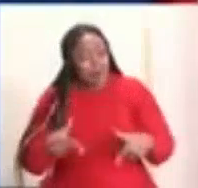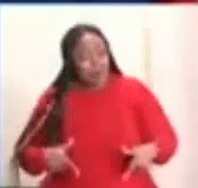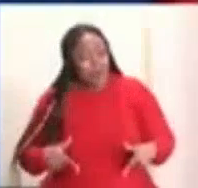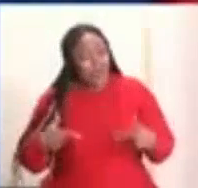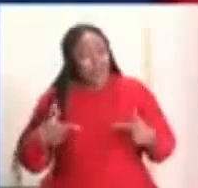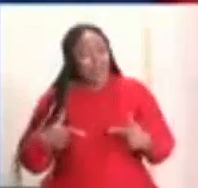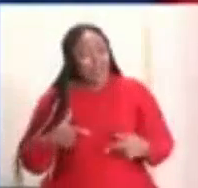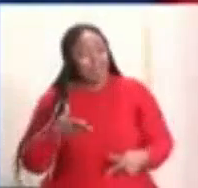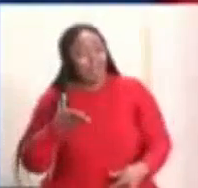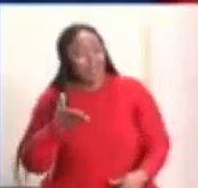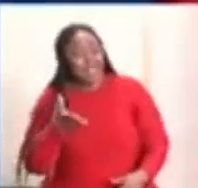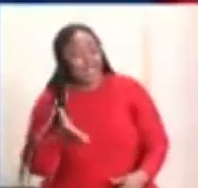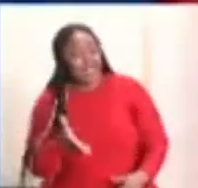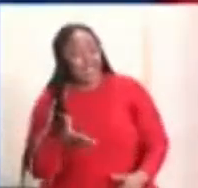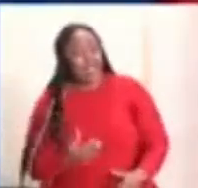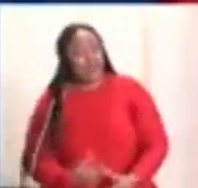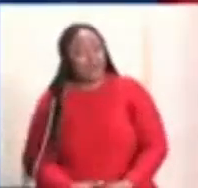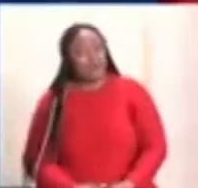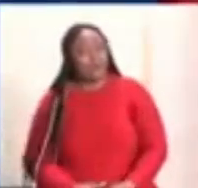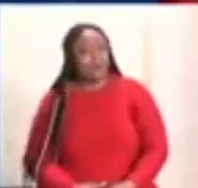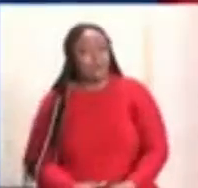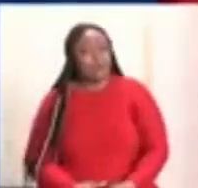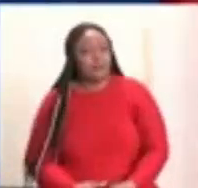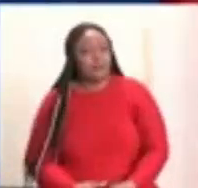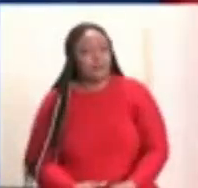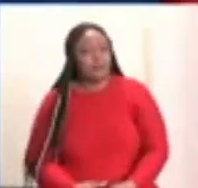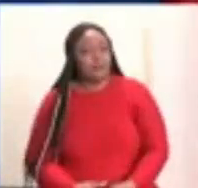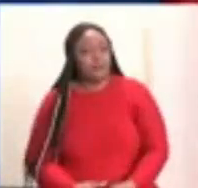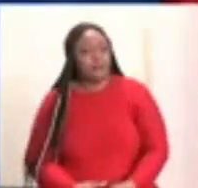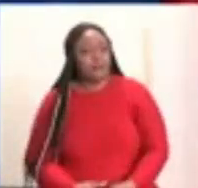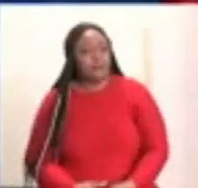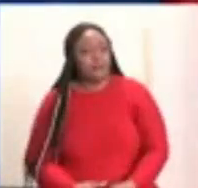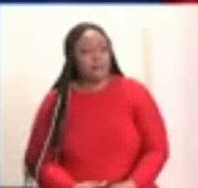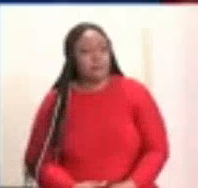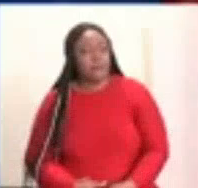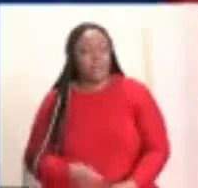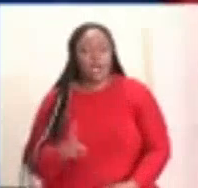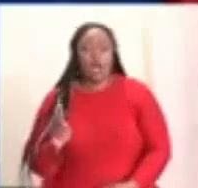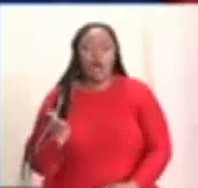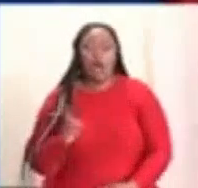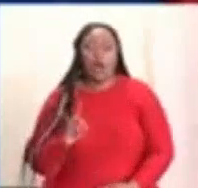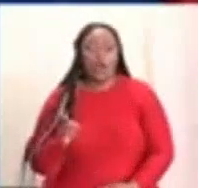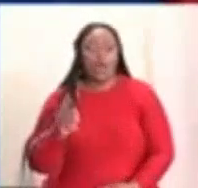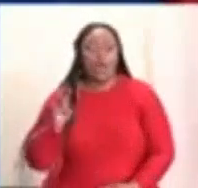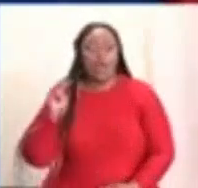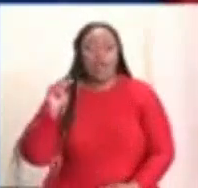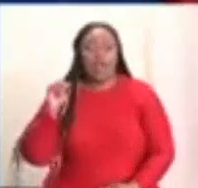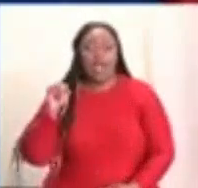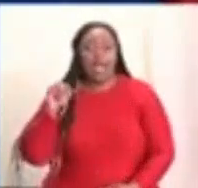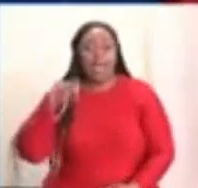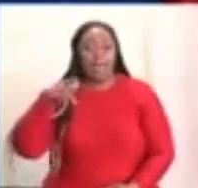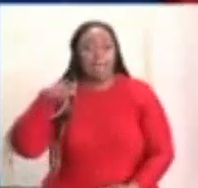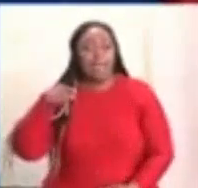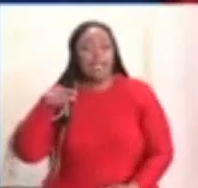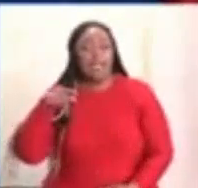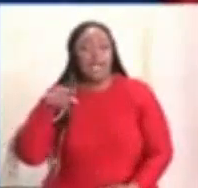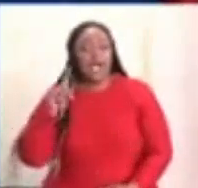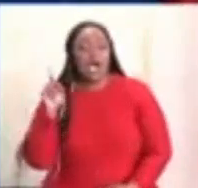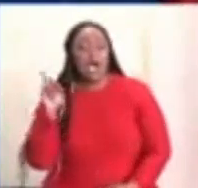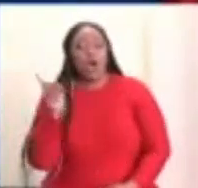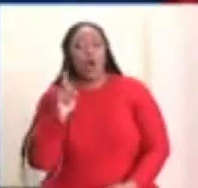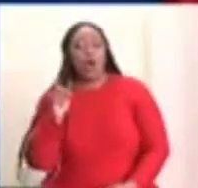nobody is reaching out to them. Where the MP? Who is the MP for the area? Why is she not down there with the residents?